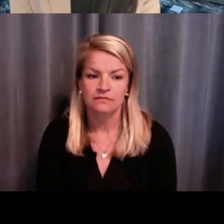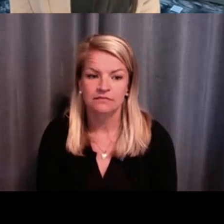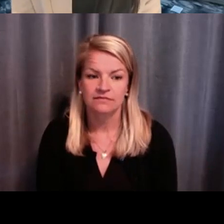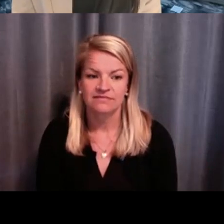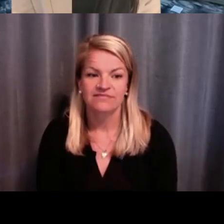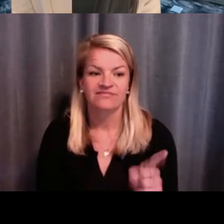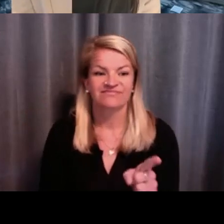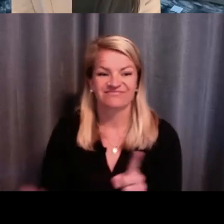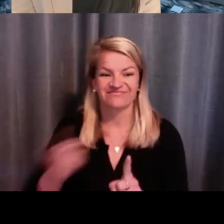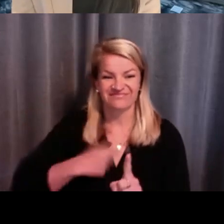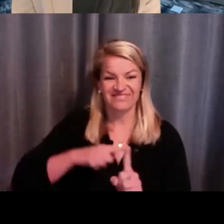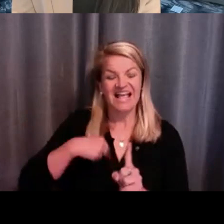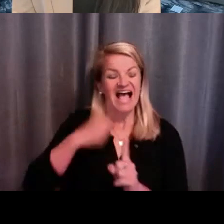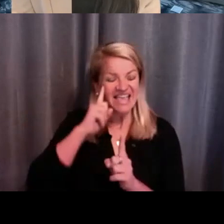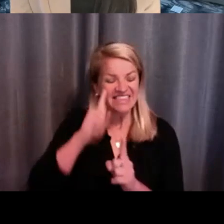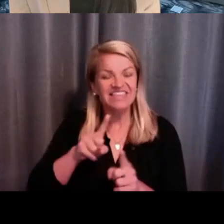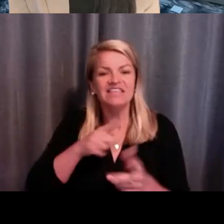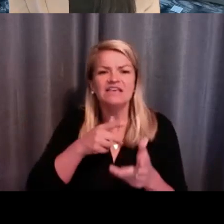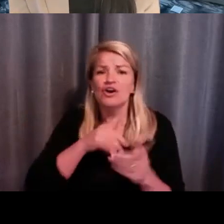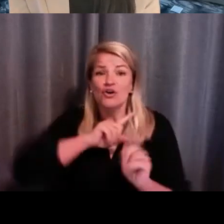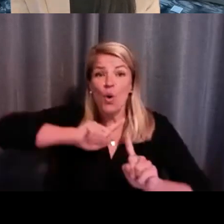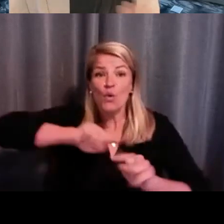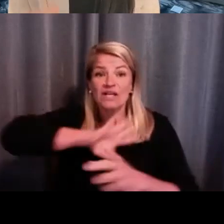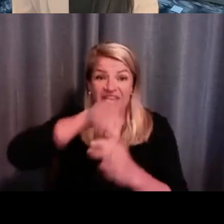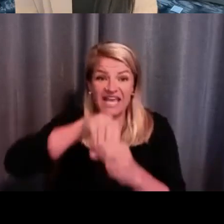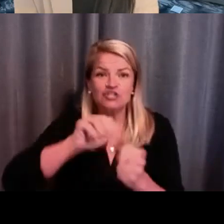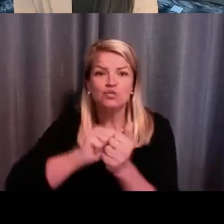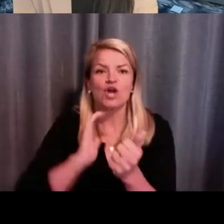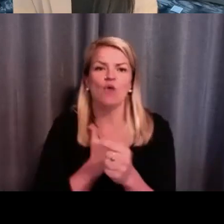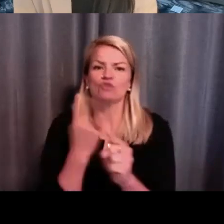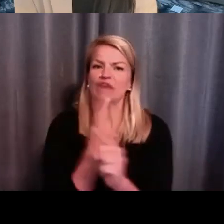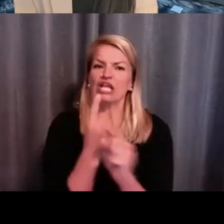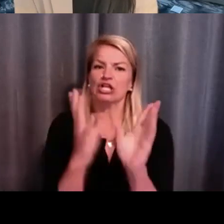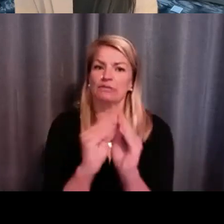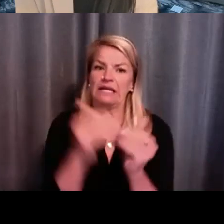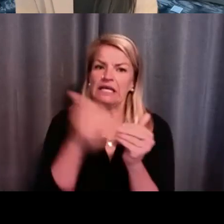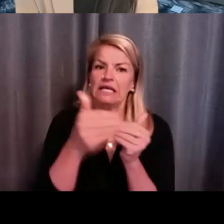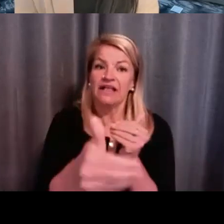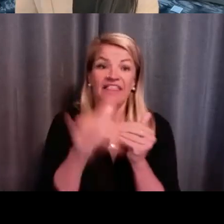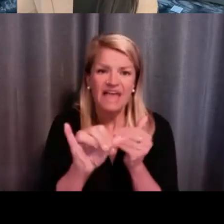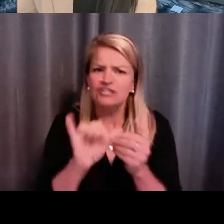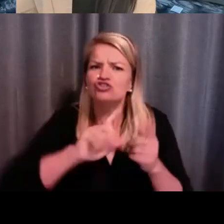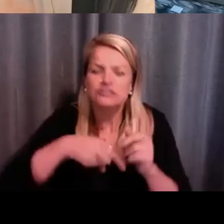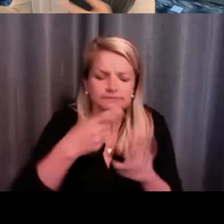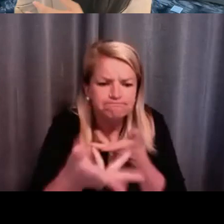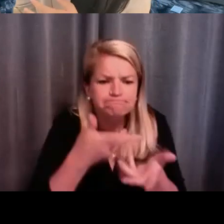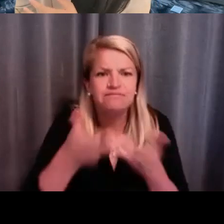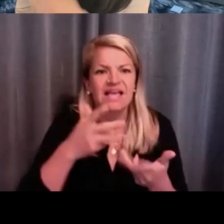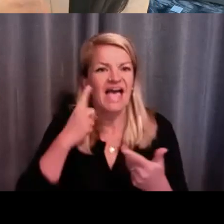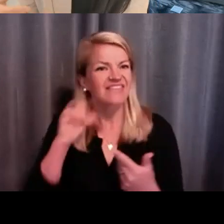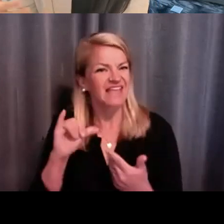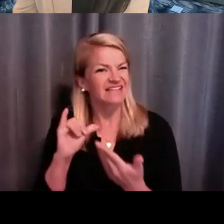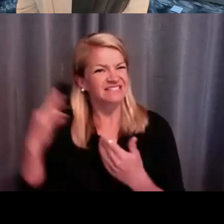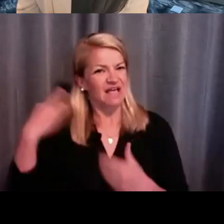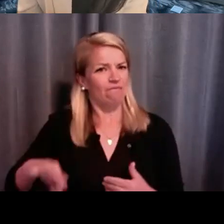I think engaging in our kind of regular meetings have been helpful. That's just one, I think, example, just to learn from how others have